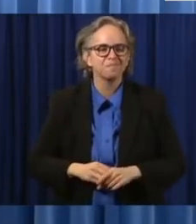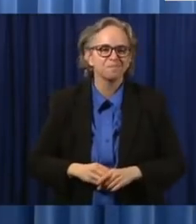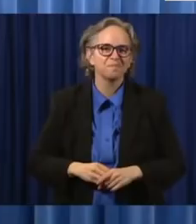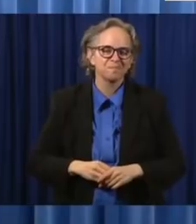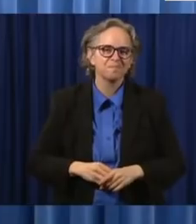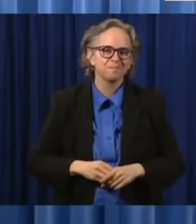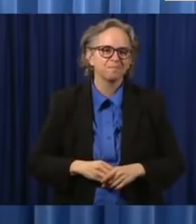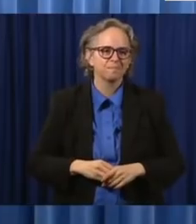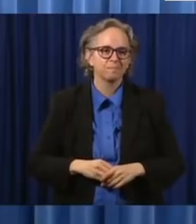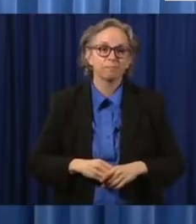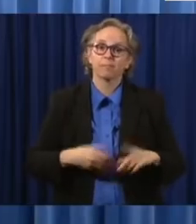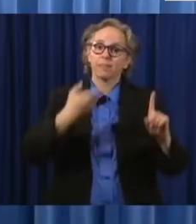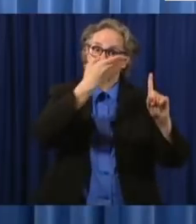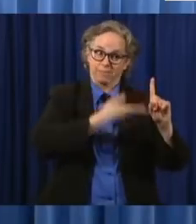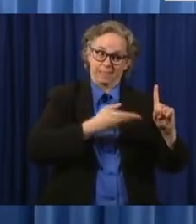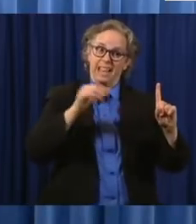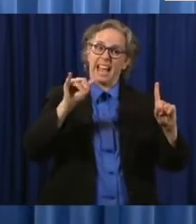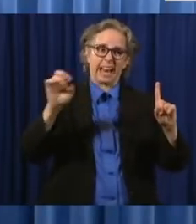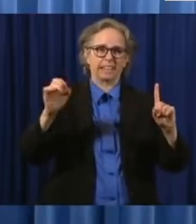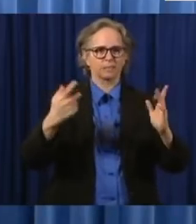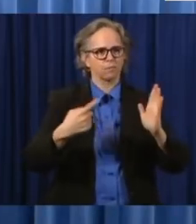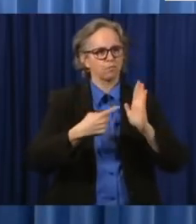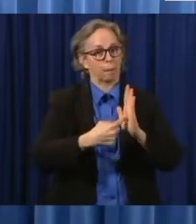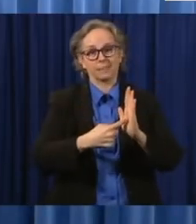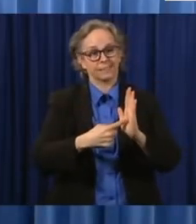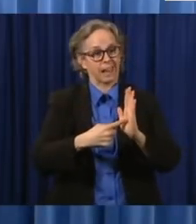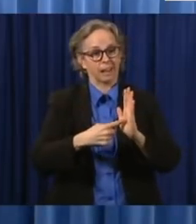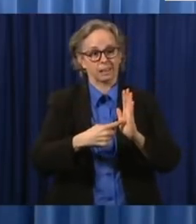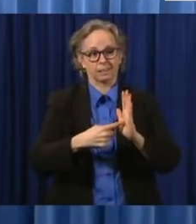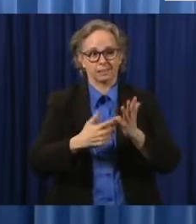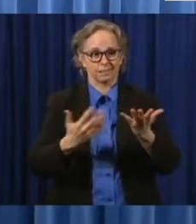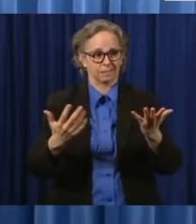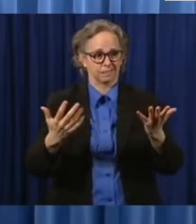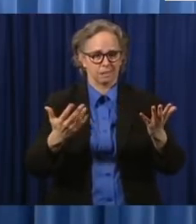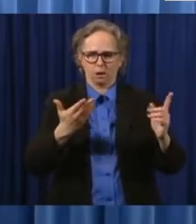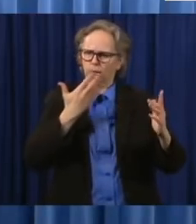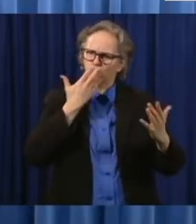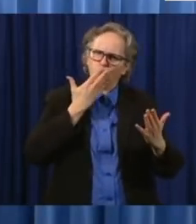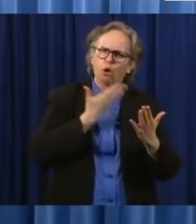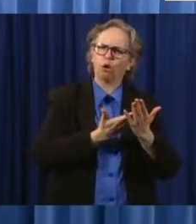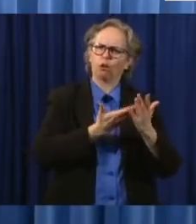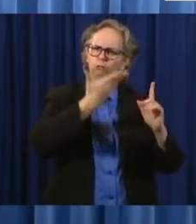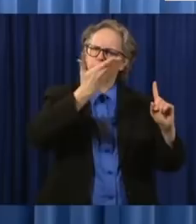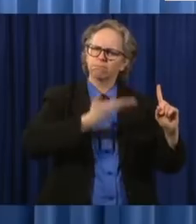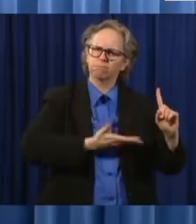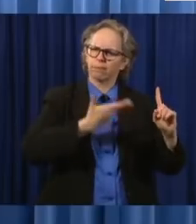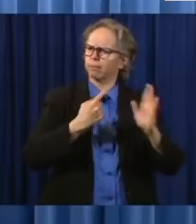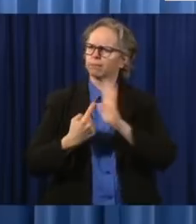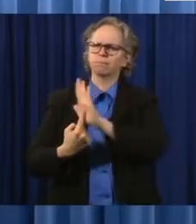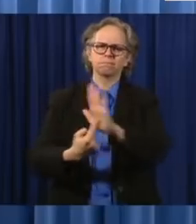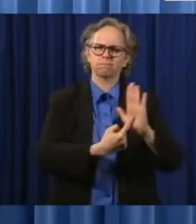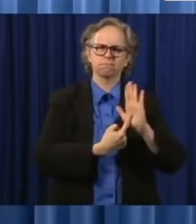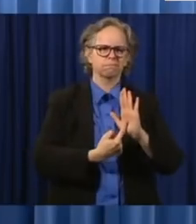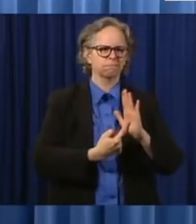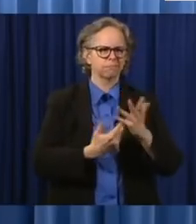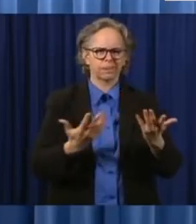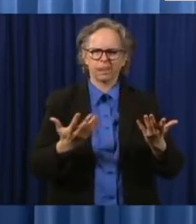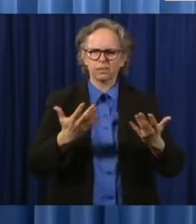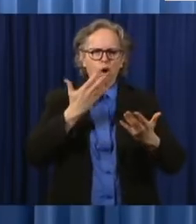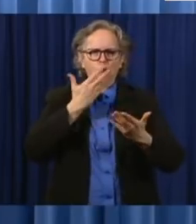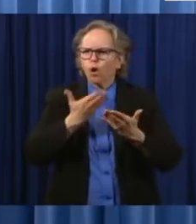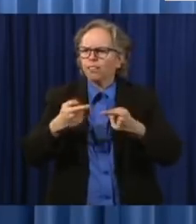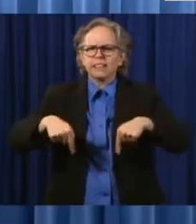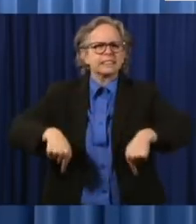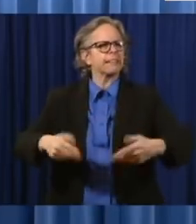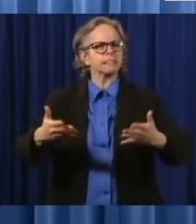She represented all that is good in Ohio, all that is good in this country. Fran